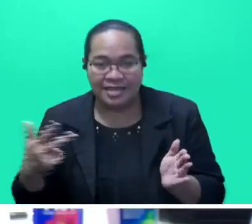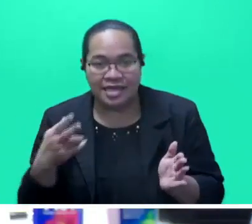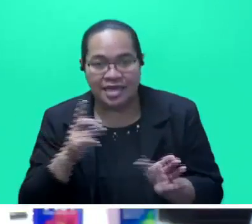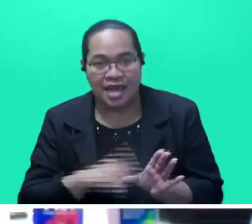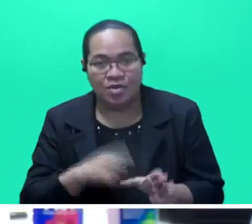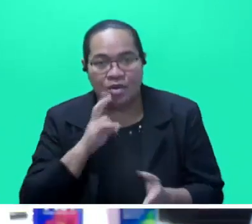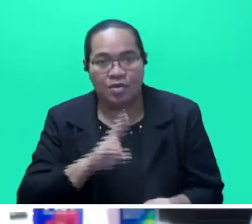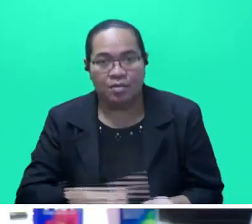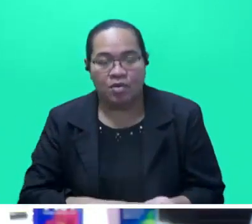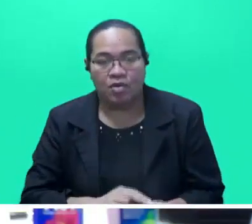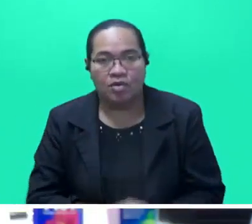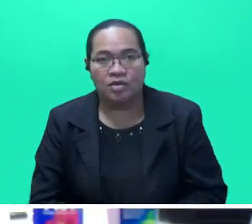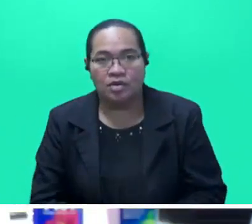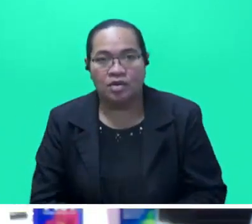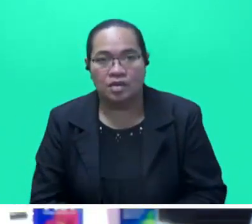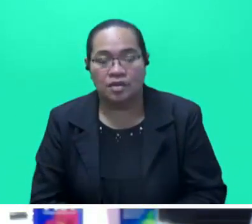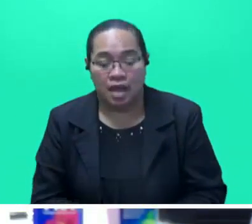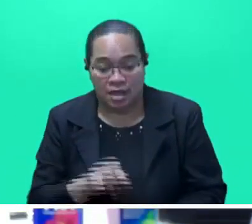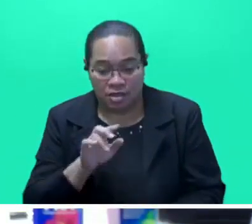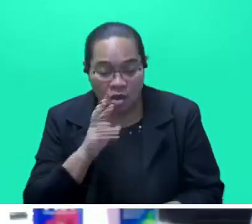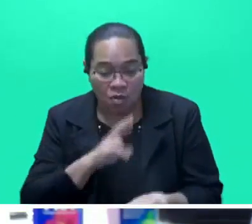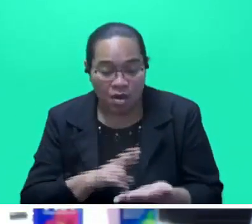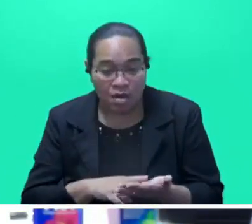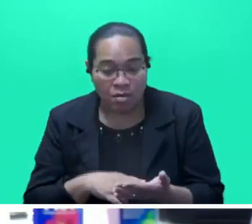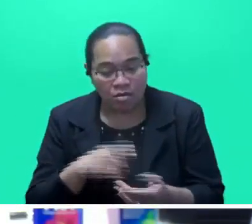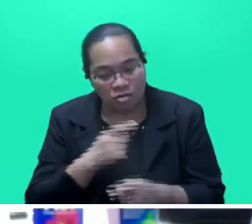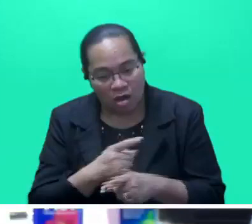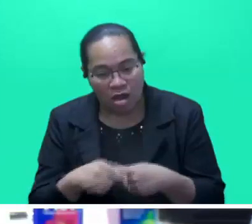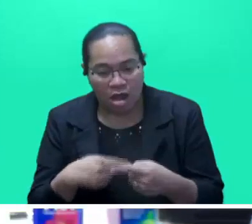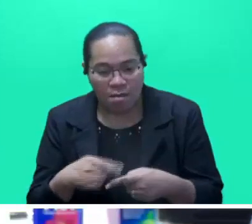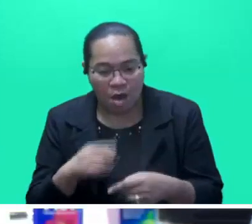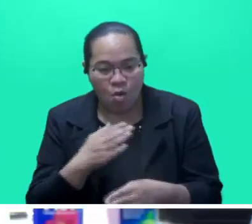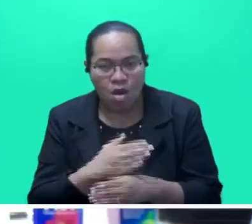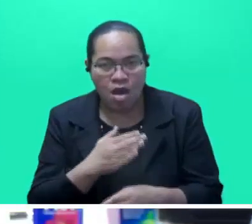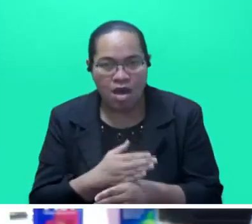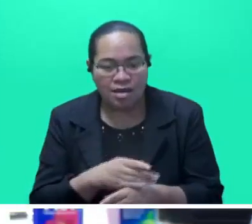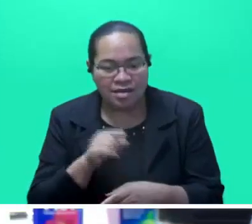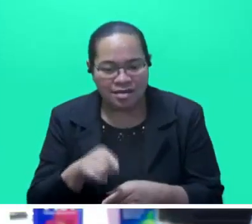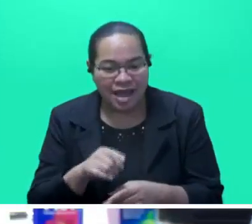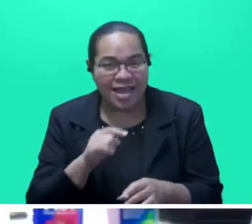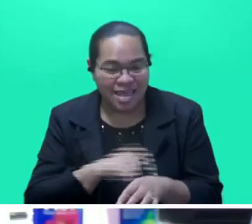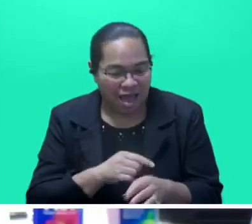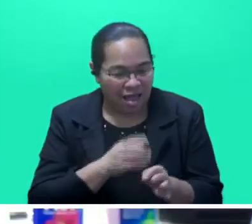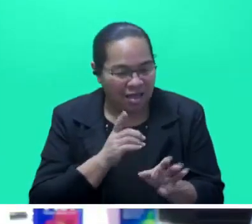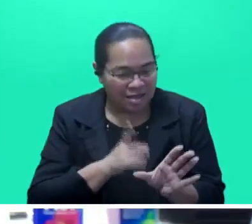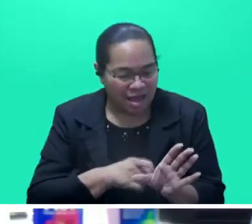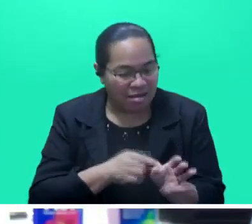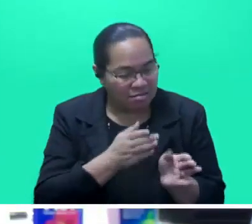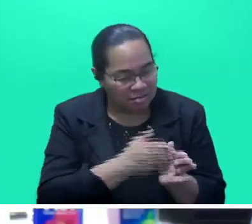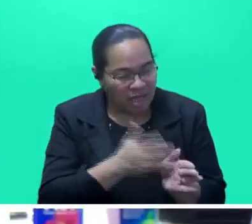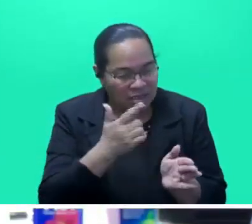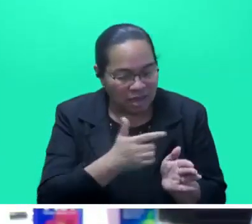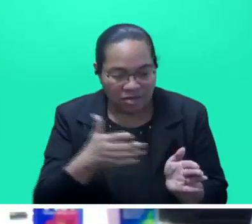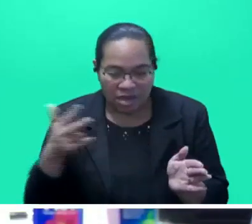report. The report outlines the work conducted in the reported year with an